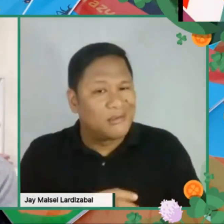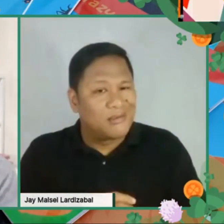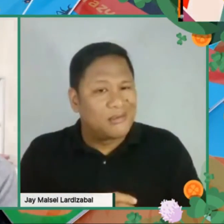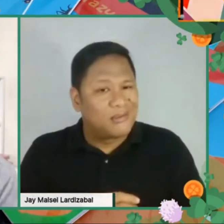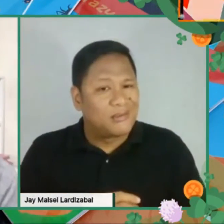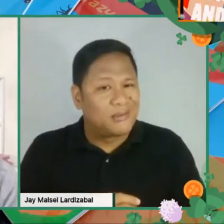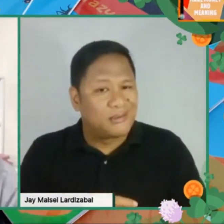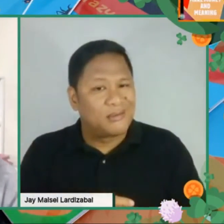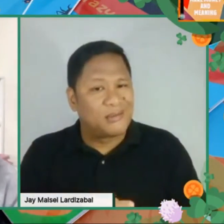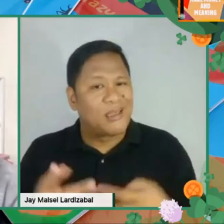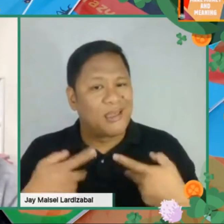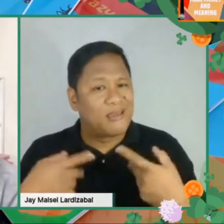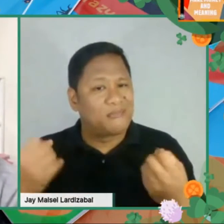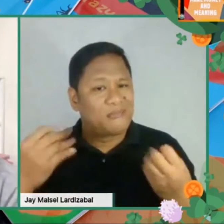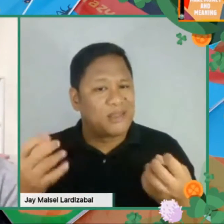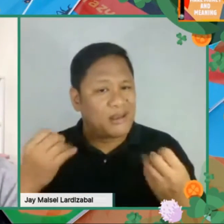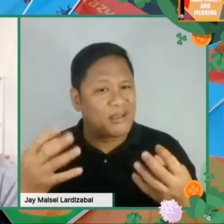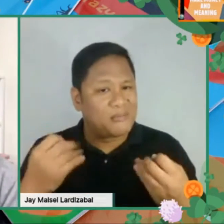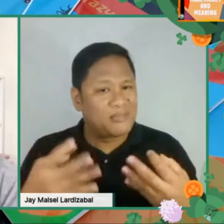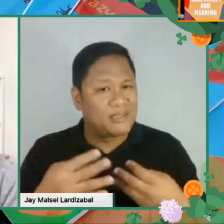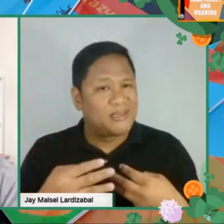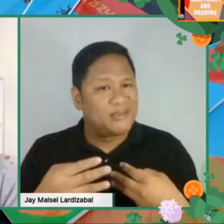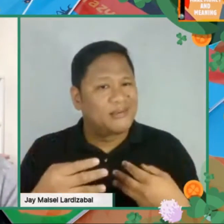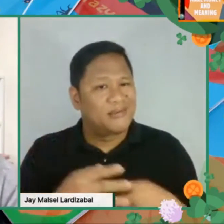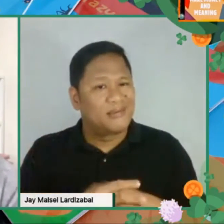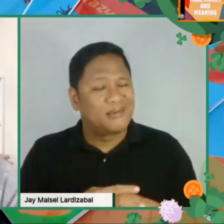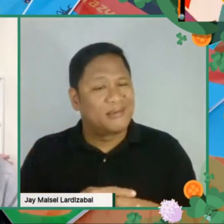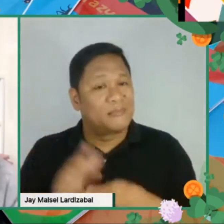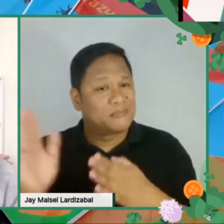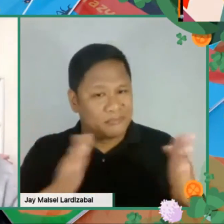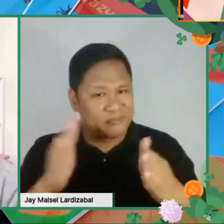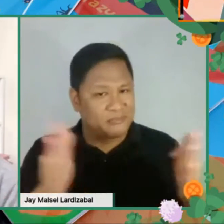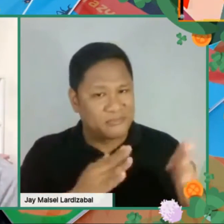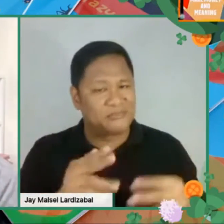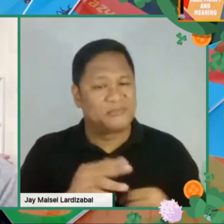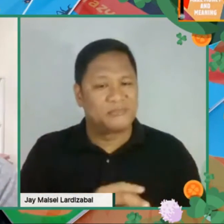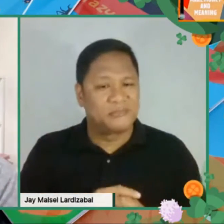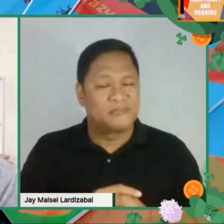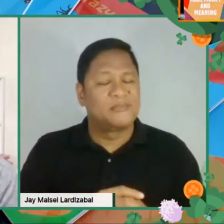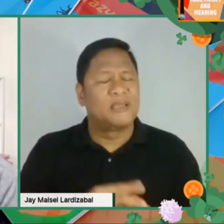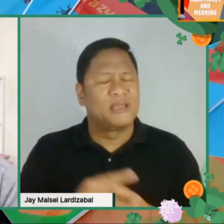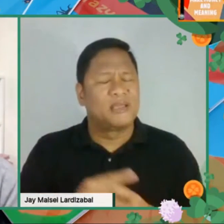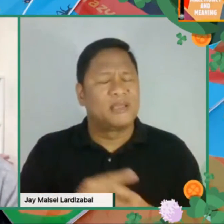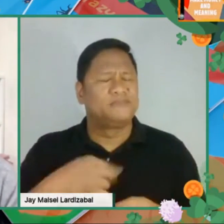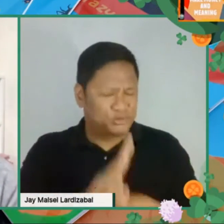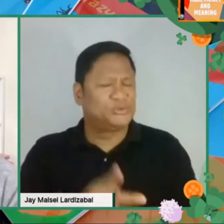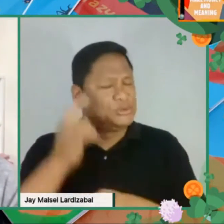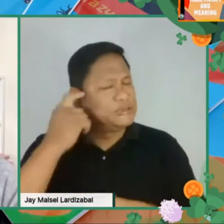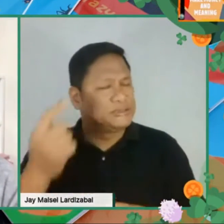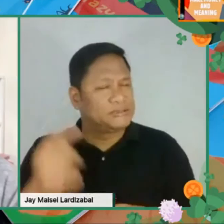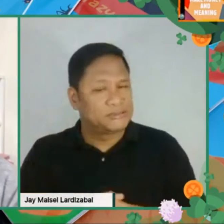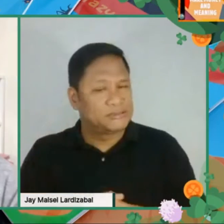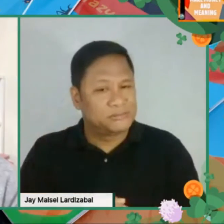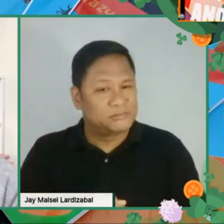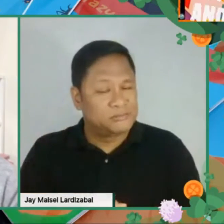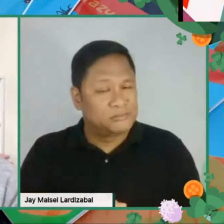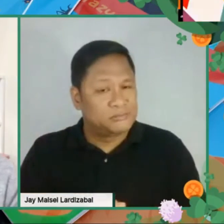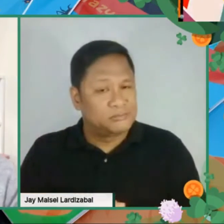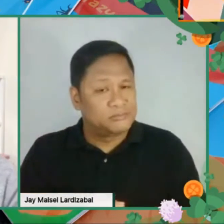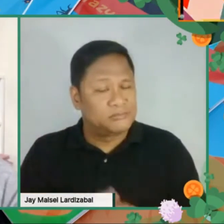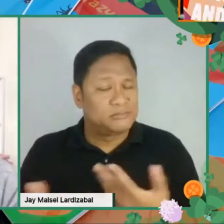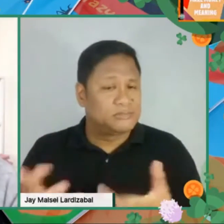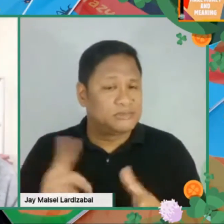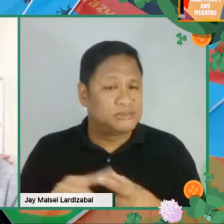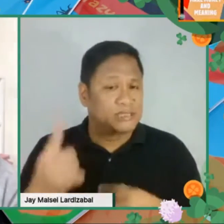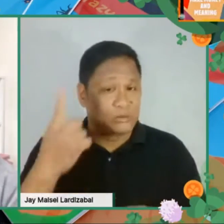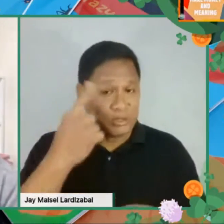parang ayoko na, 'di ba? Kasi I'm not used to that. But naisip ko sa sarili ko, why not step out